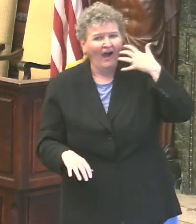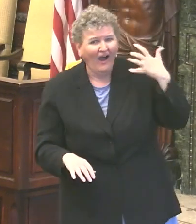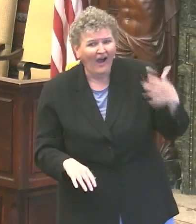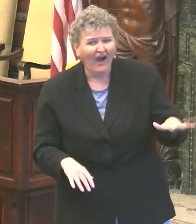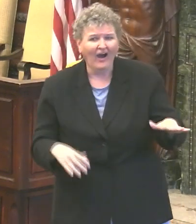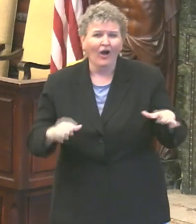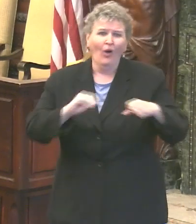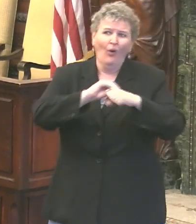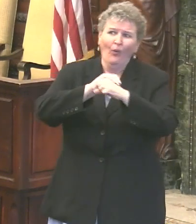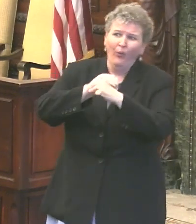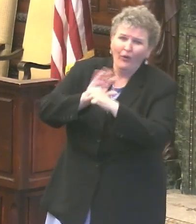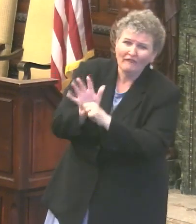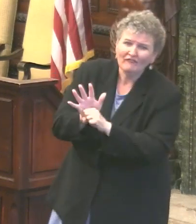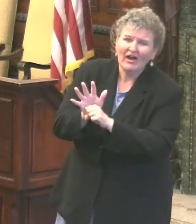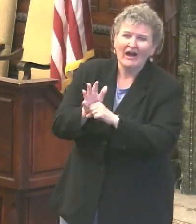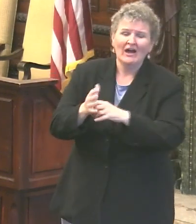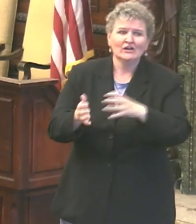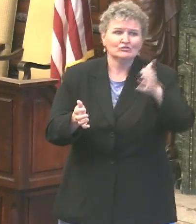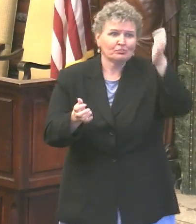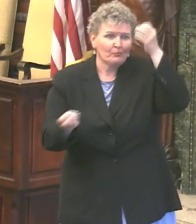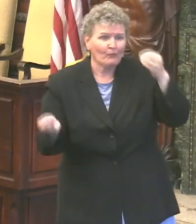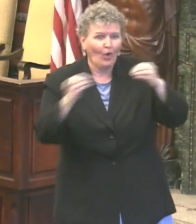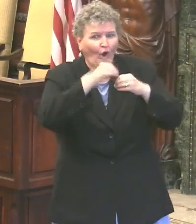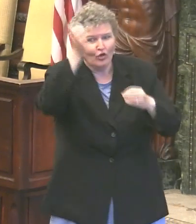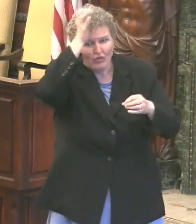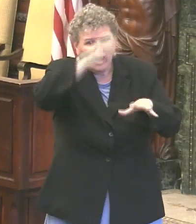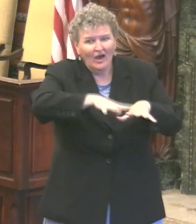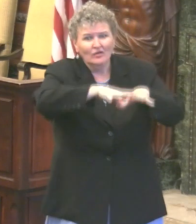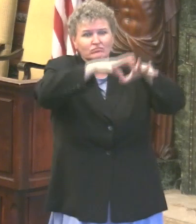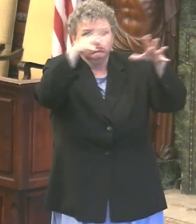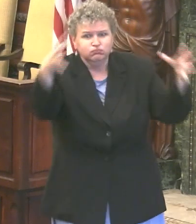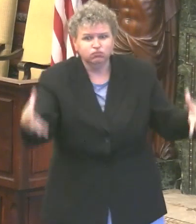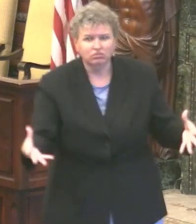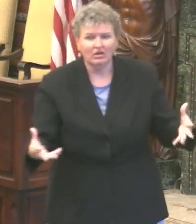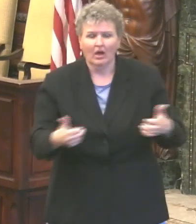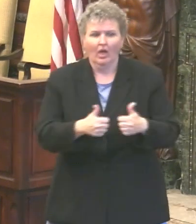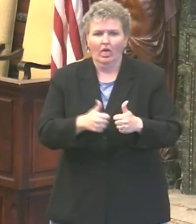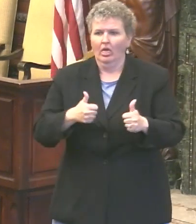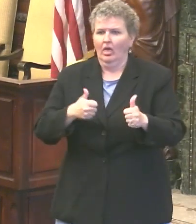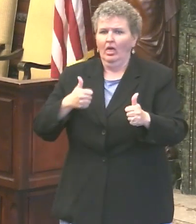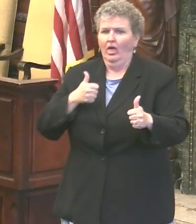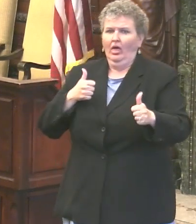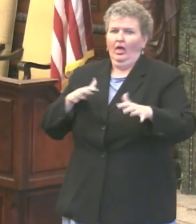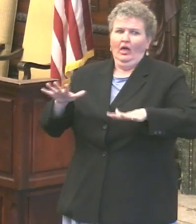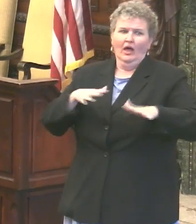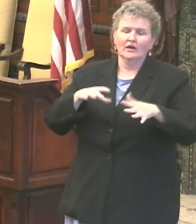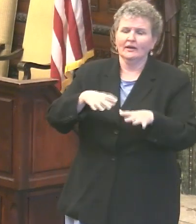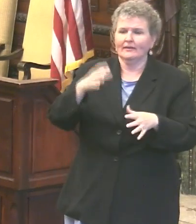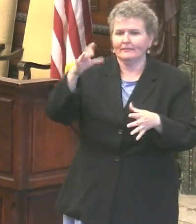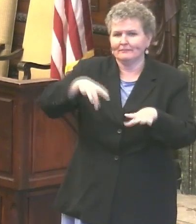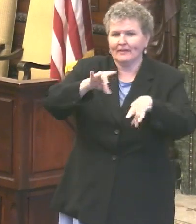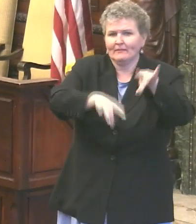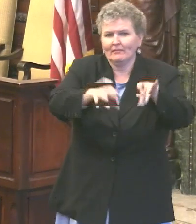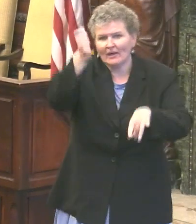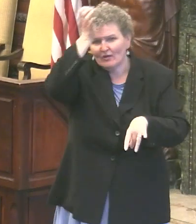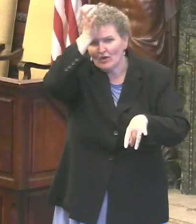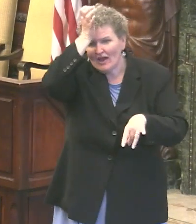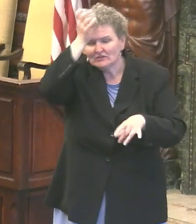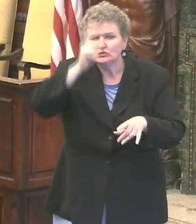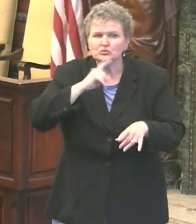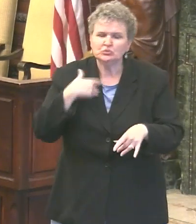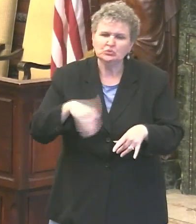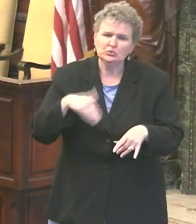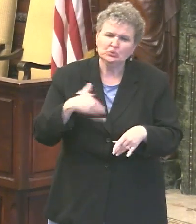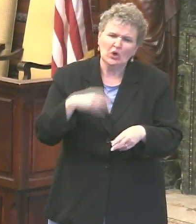the additional trash factors that have all come together to slow us down. But people are working hard, and we'll get back to normal